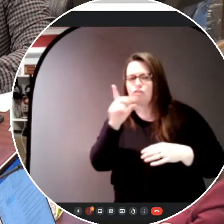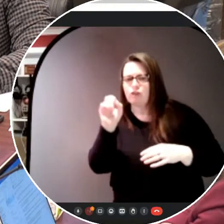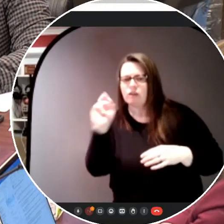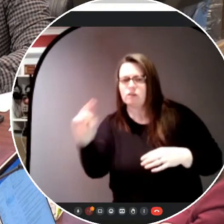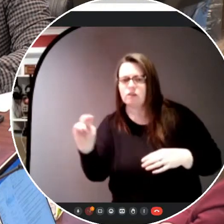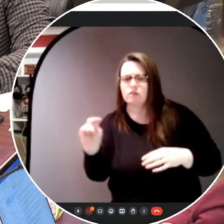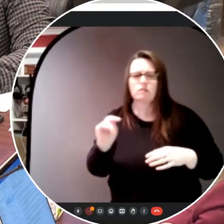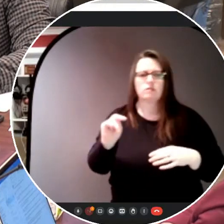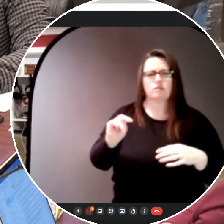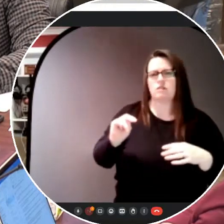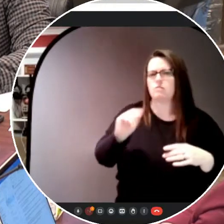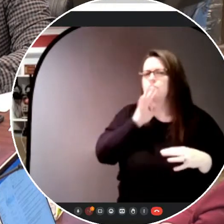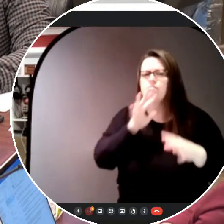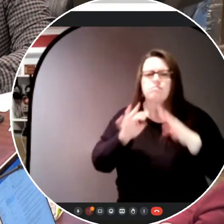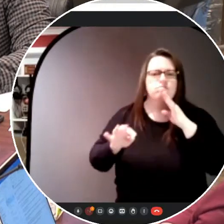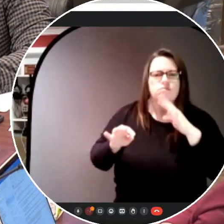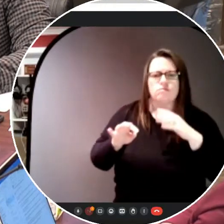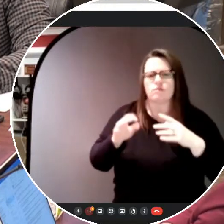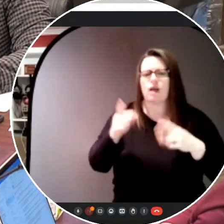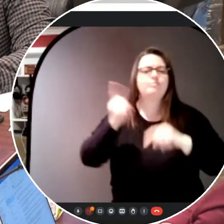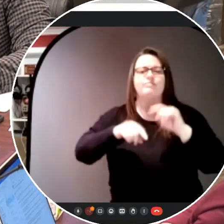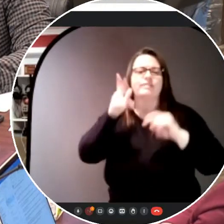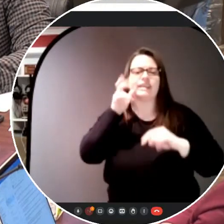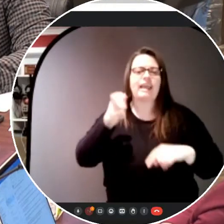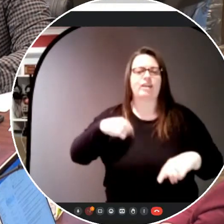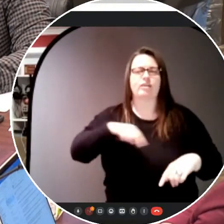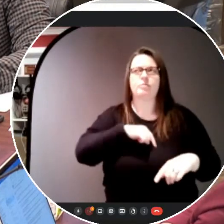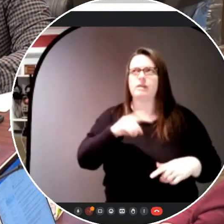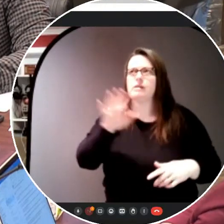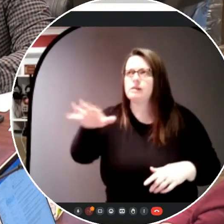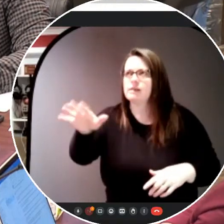ask? Oh, they can't hear us.